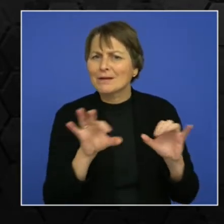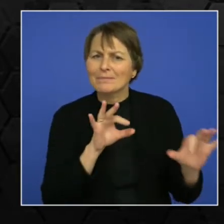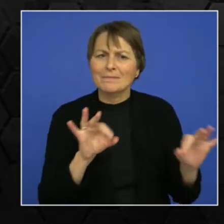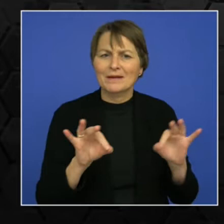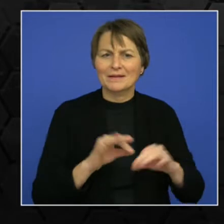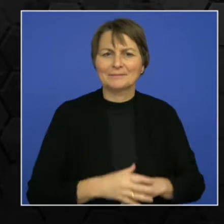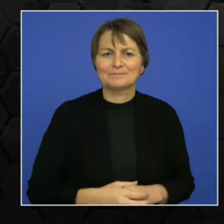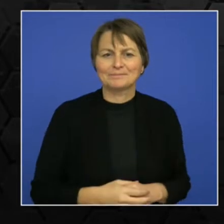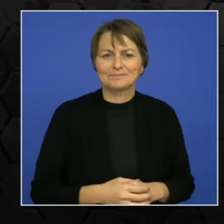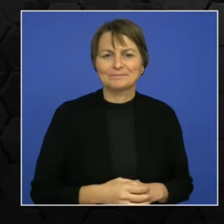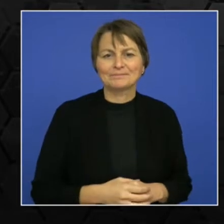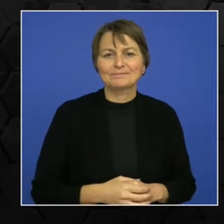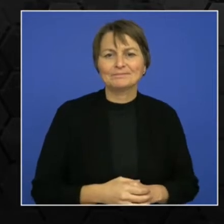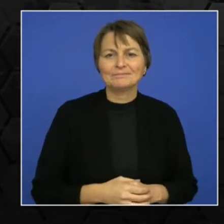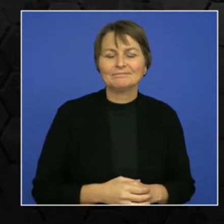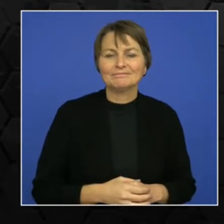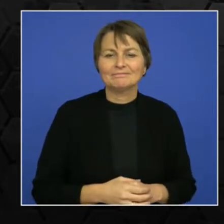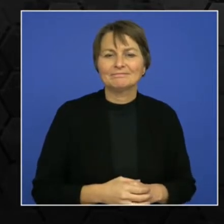which is